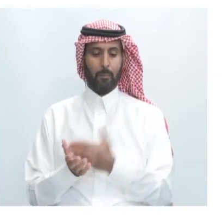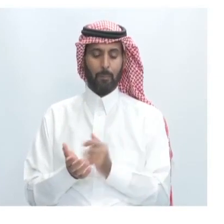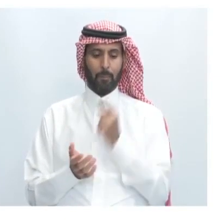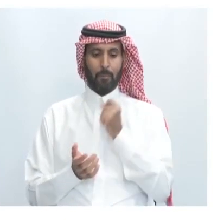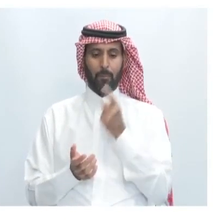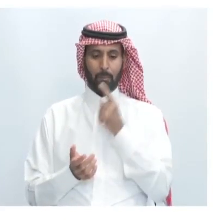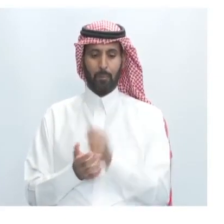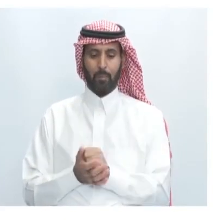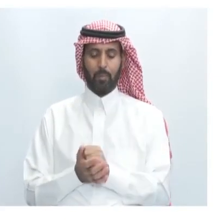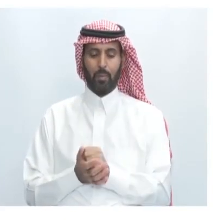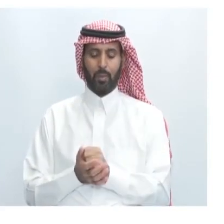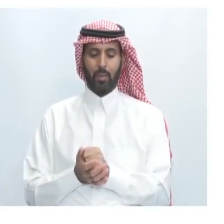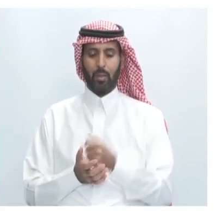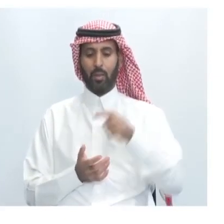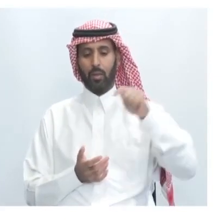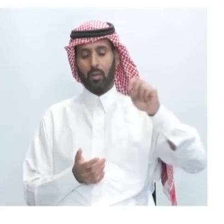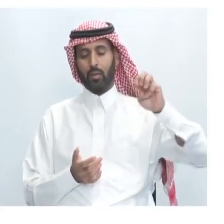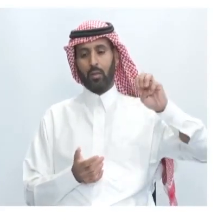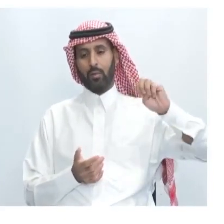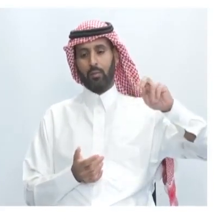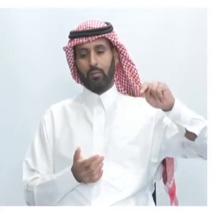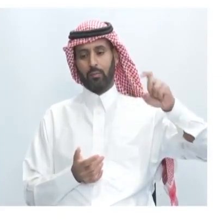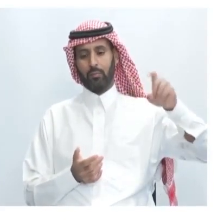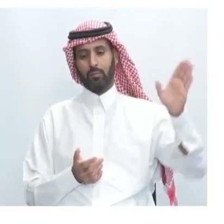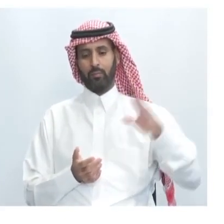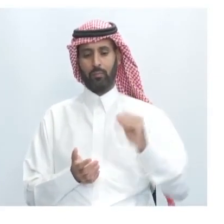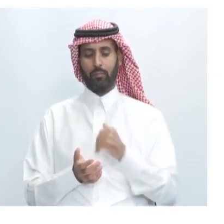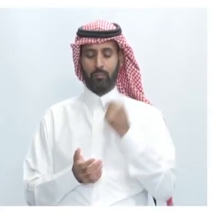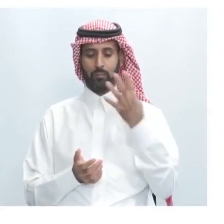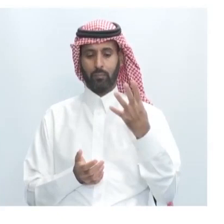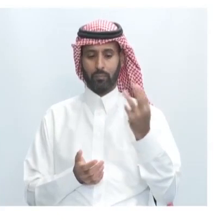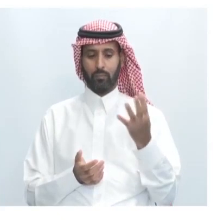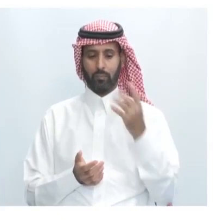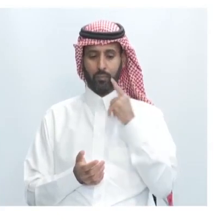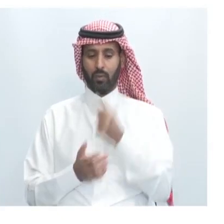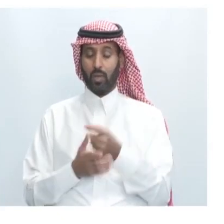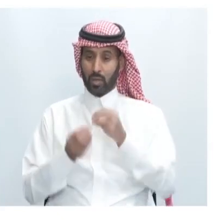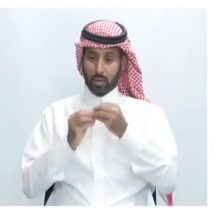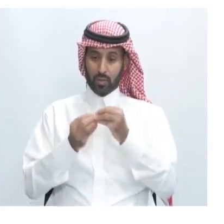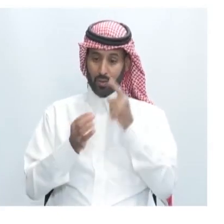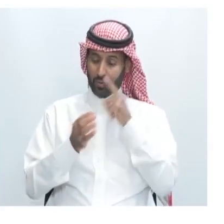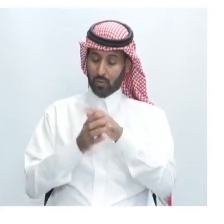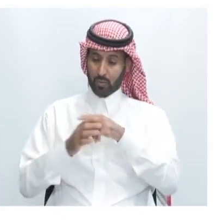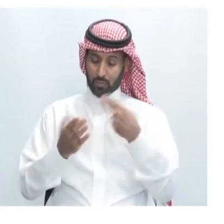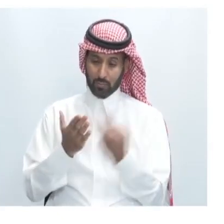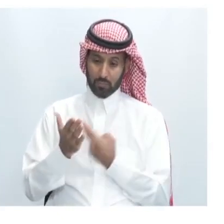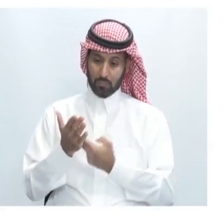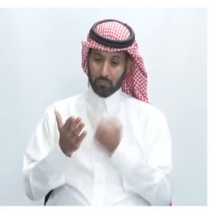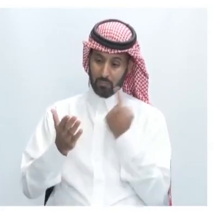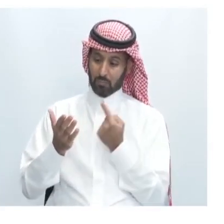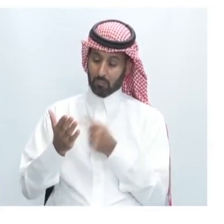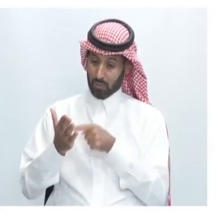has a tendency to talk too loudly when she's on her cell phone. Number four, the colors in this painting are